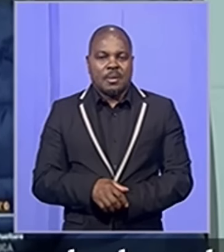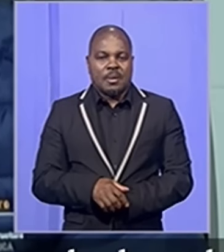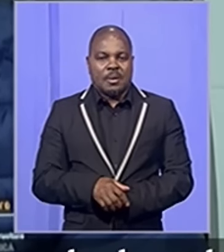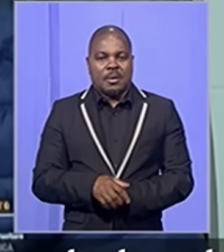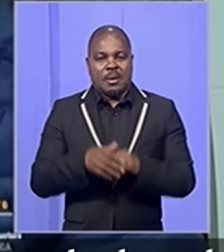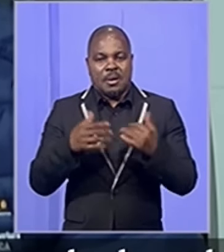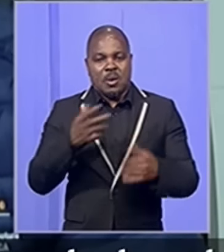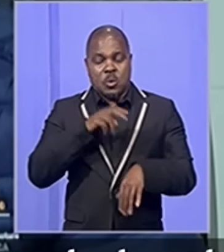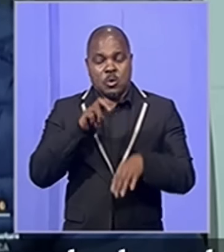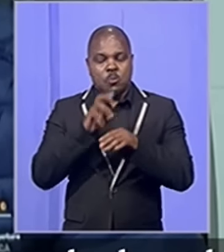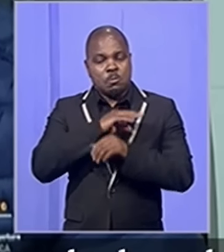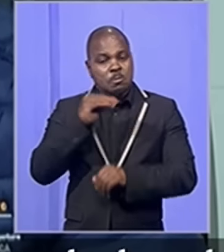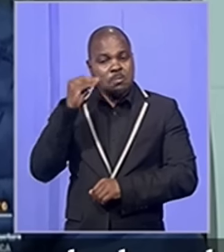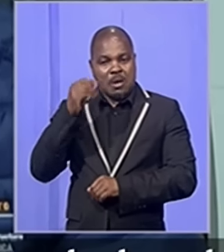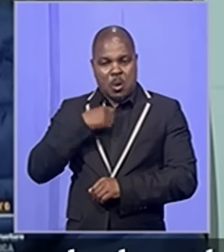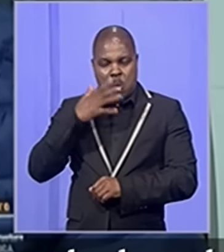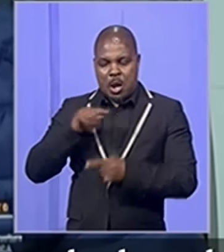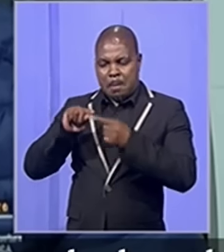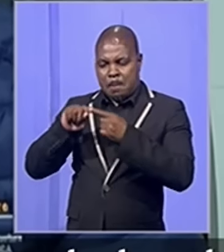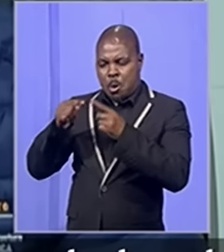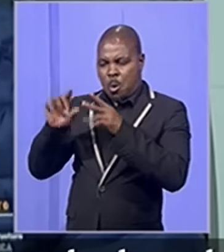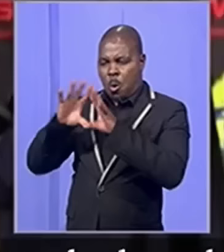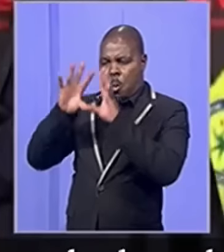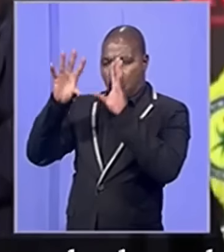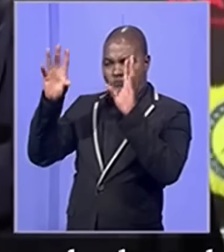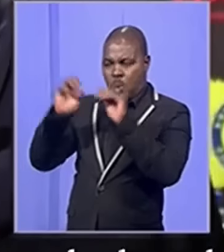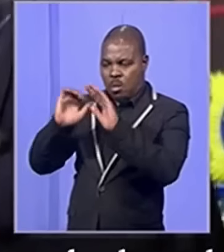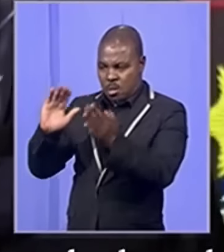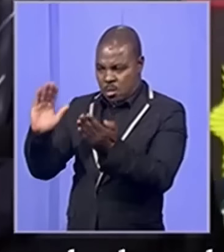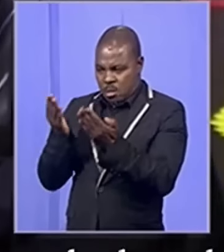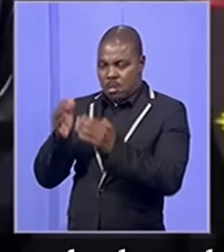very seriously. I want to get all the facts on the table.